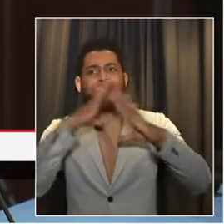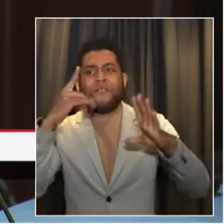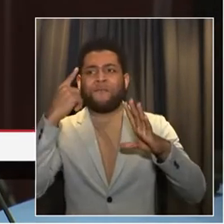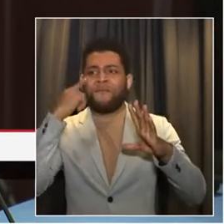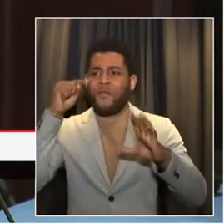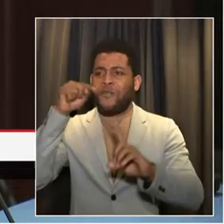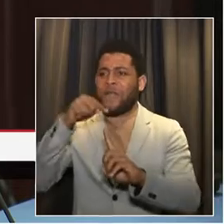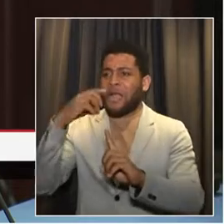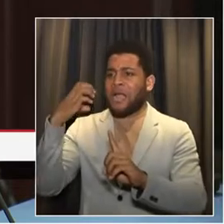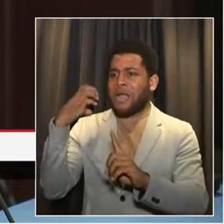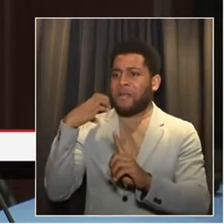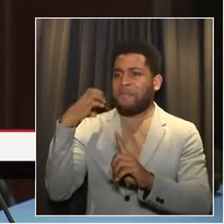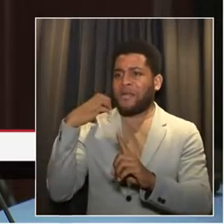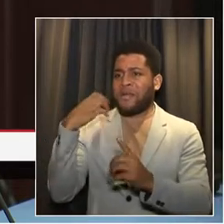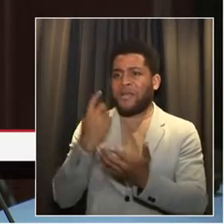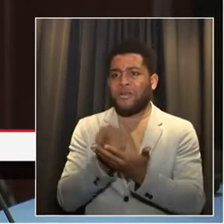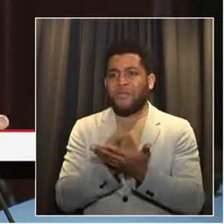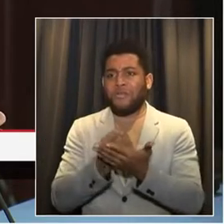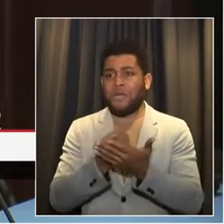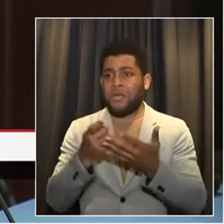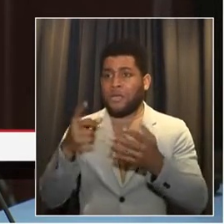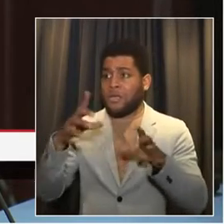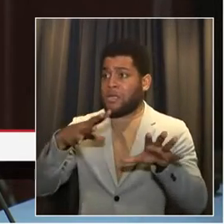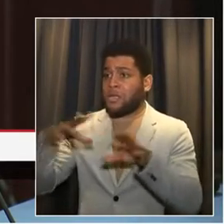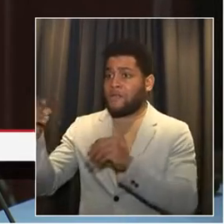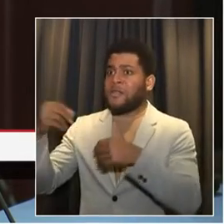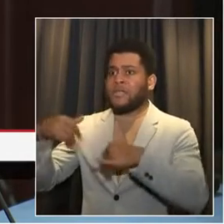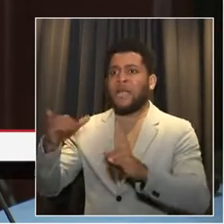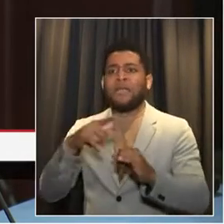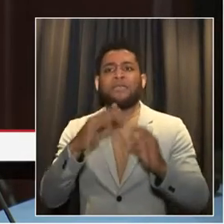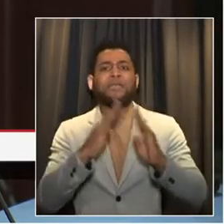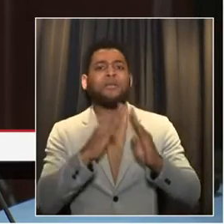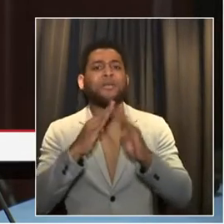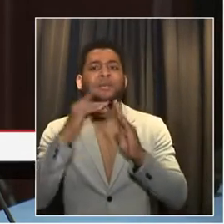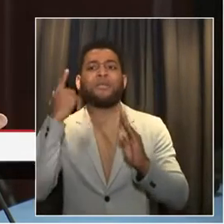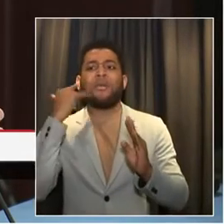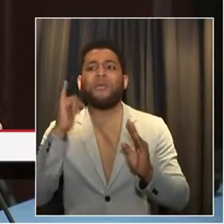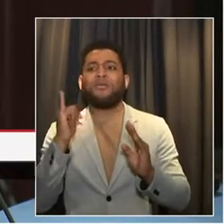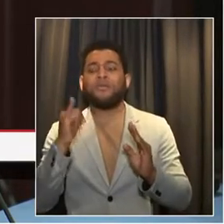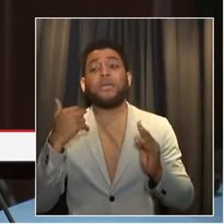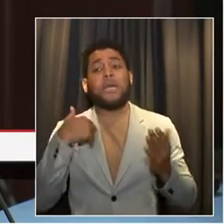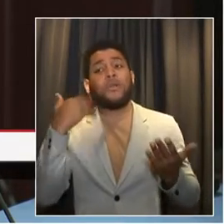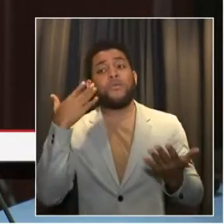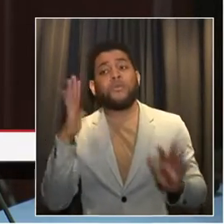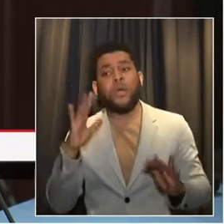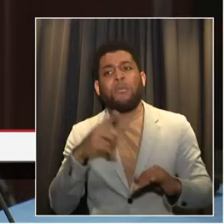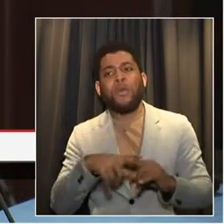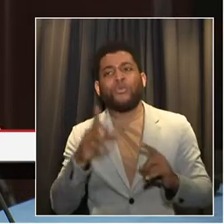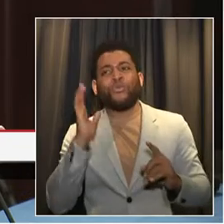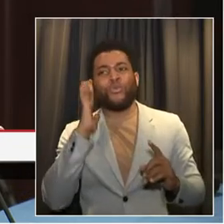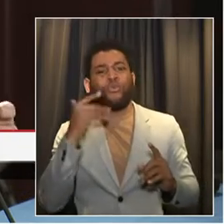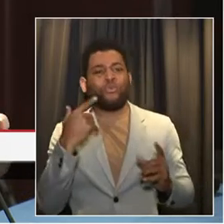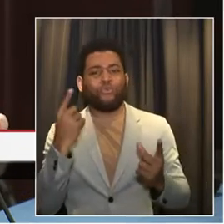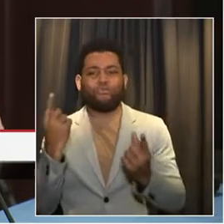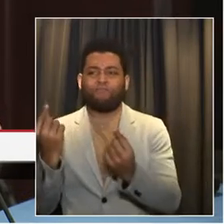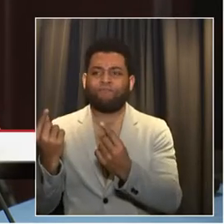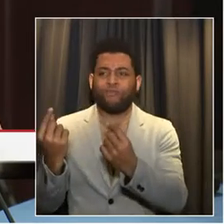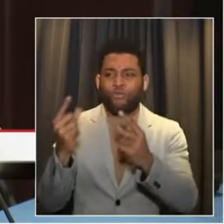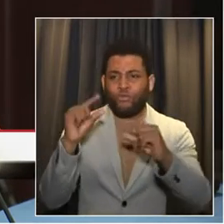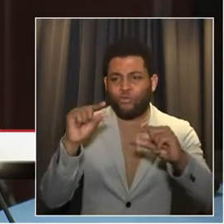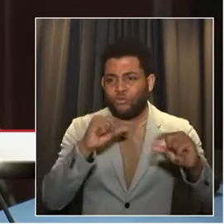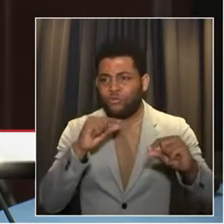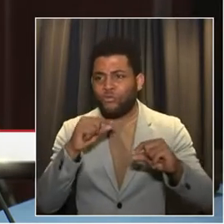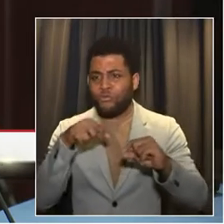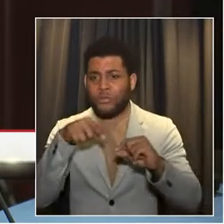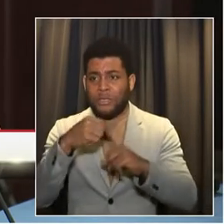going to know. You know, there'll be news this year, but then it would take a while. And it kind of interrelates